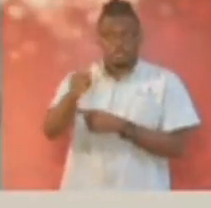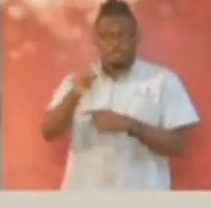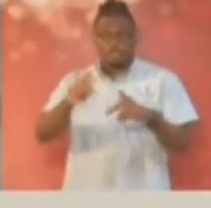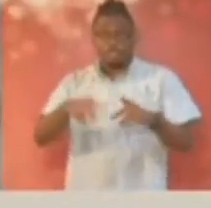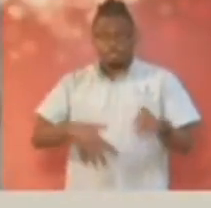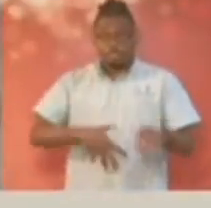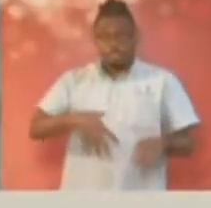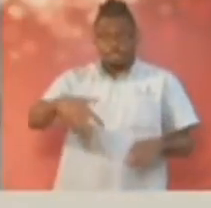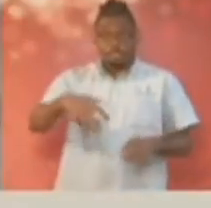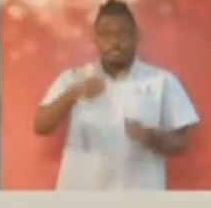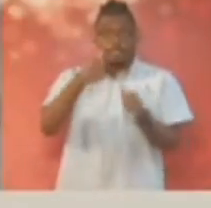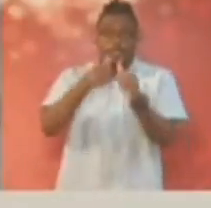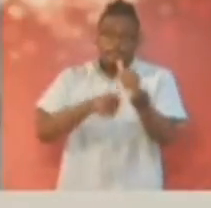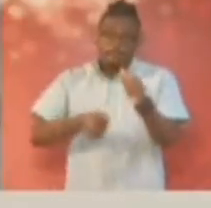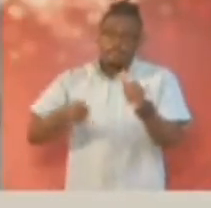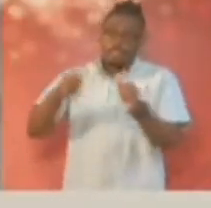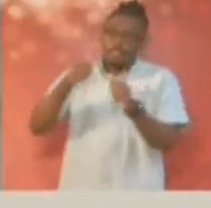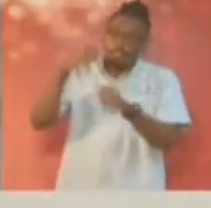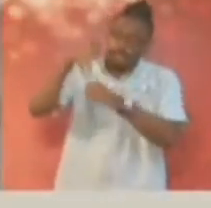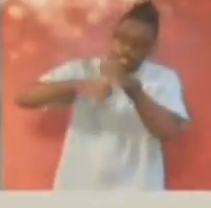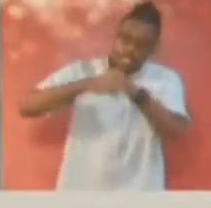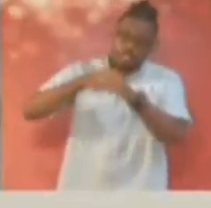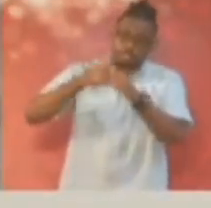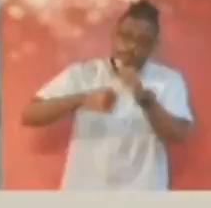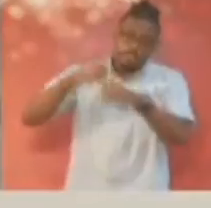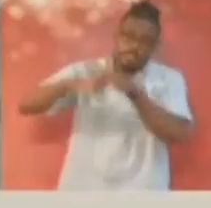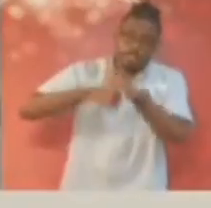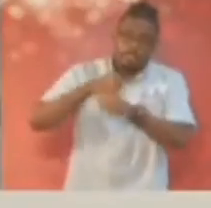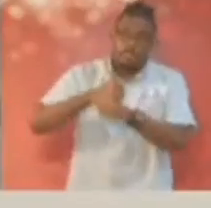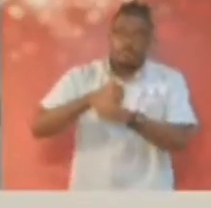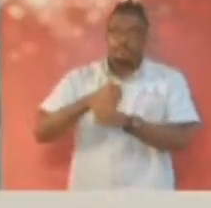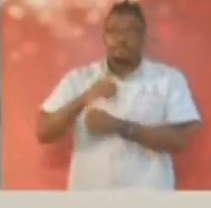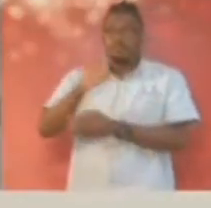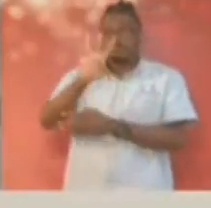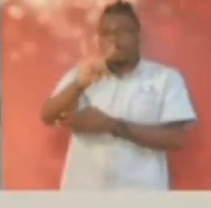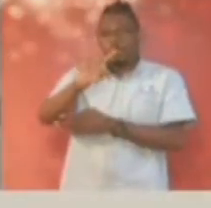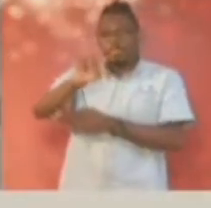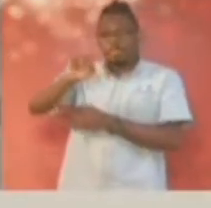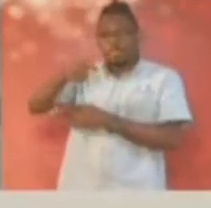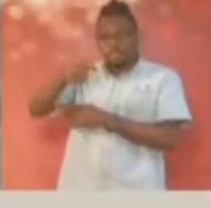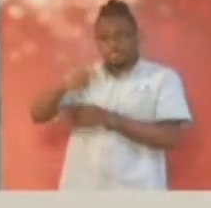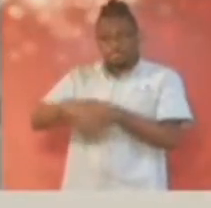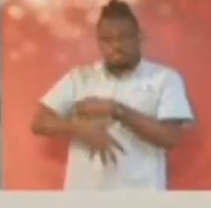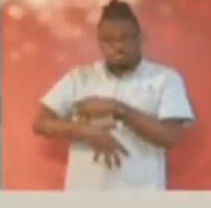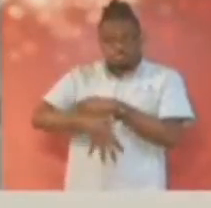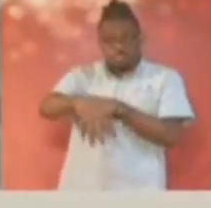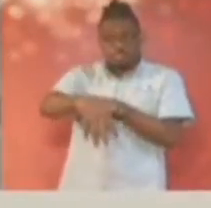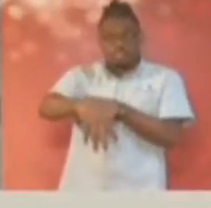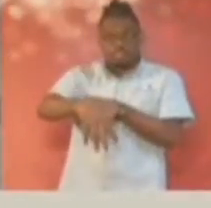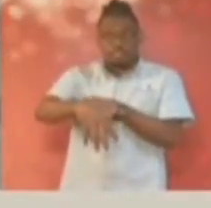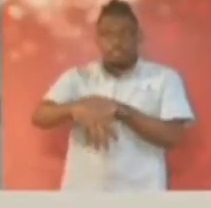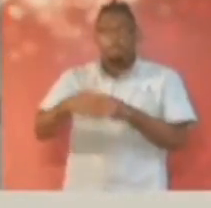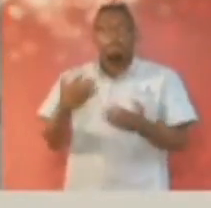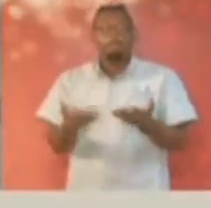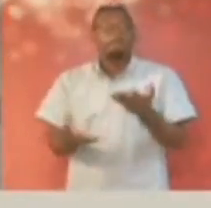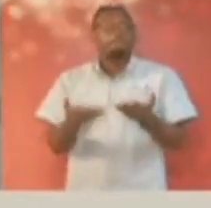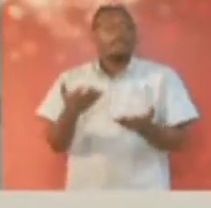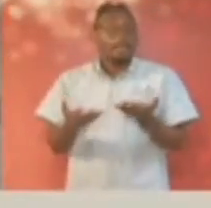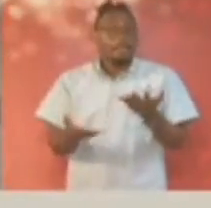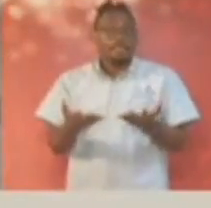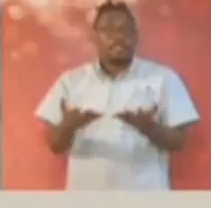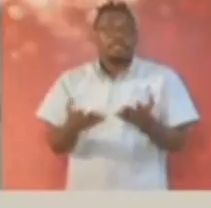and there are about 4,000 pregnancies which are at risk to developing diabetes in